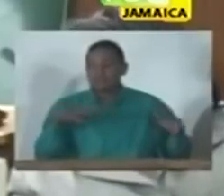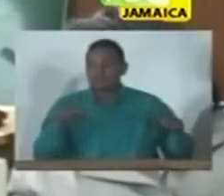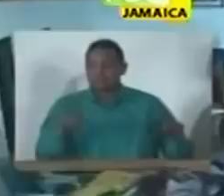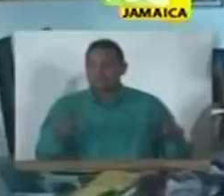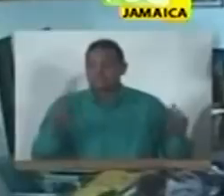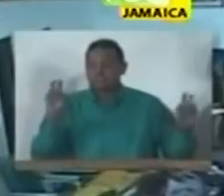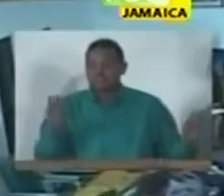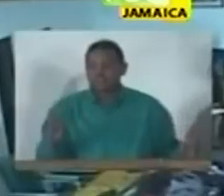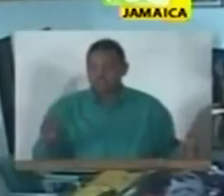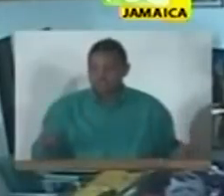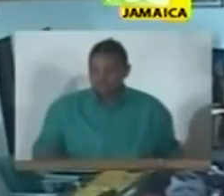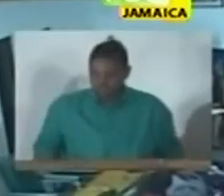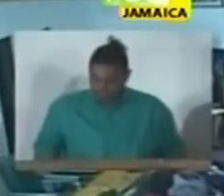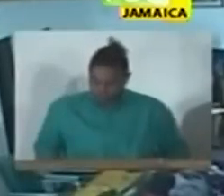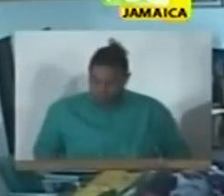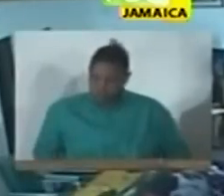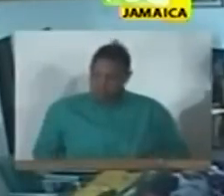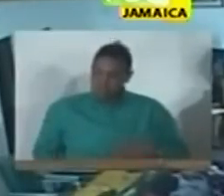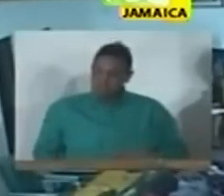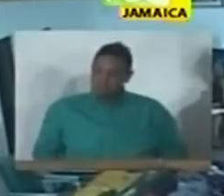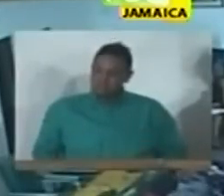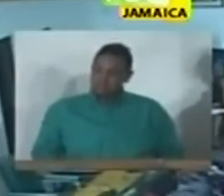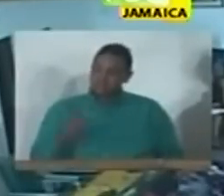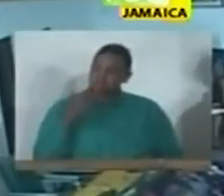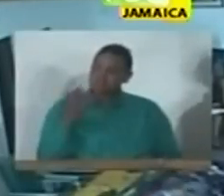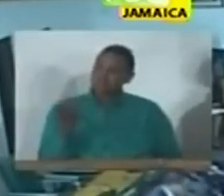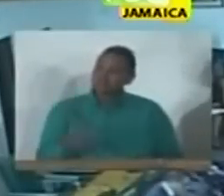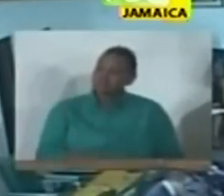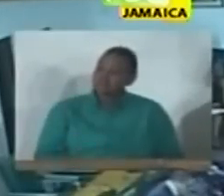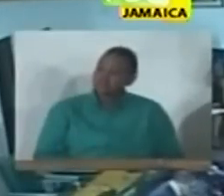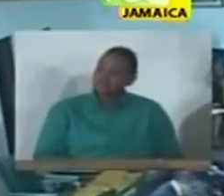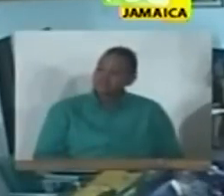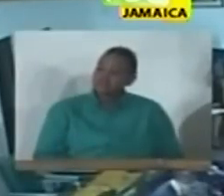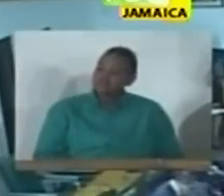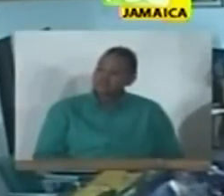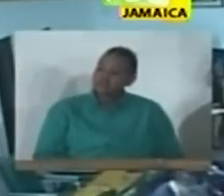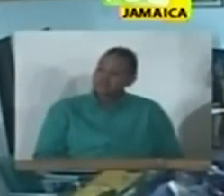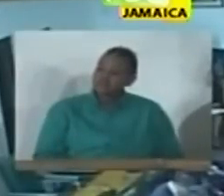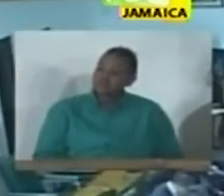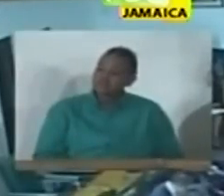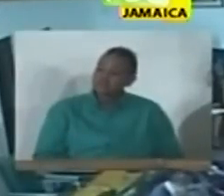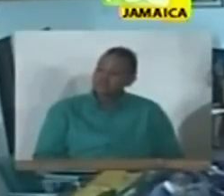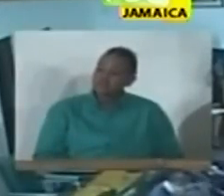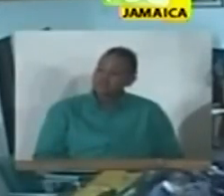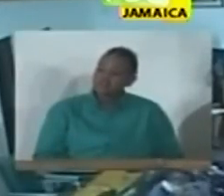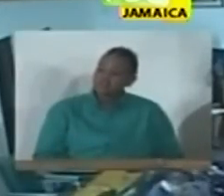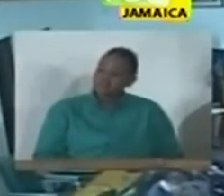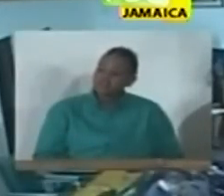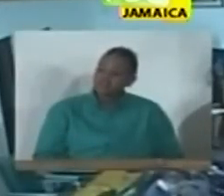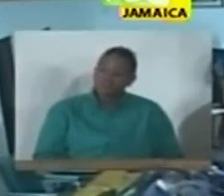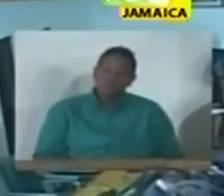you. Thank you, Minister. Chair. Mr. President,